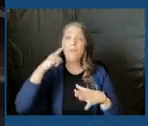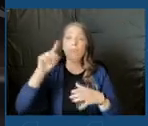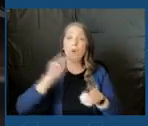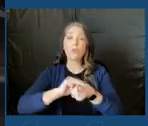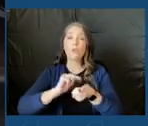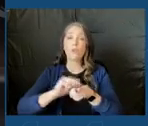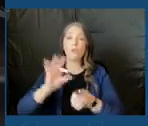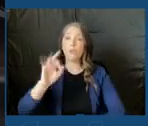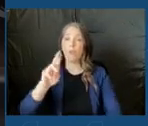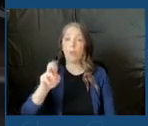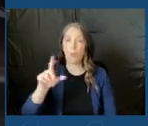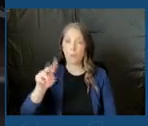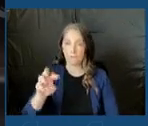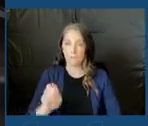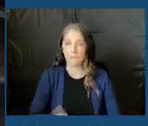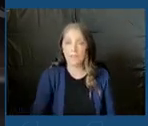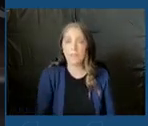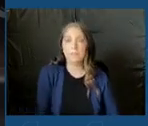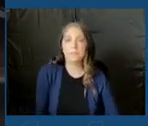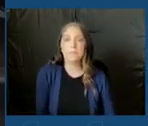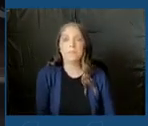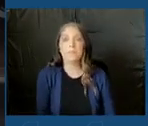Fullerlove?